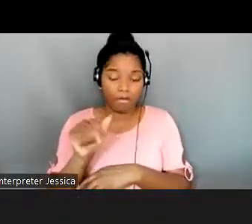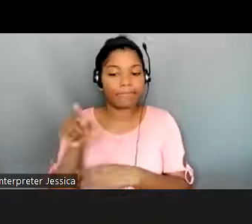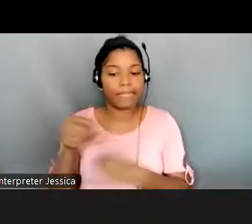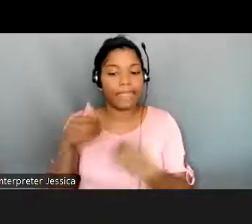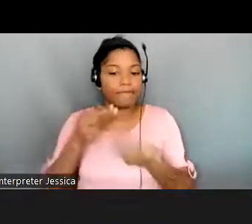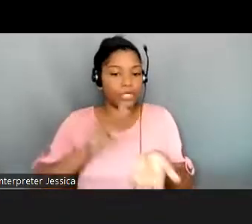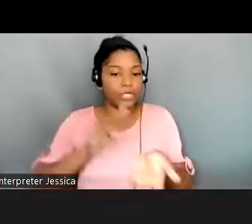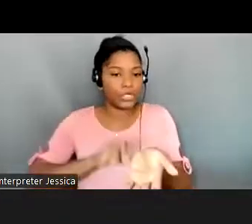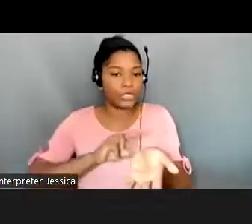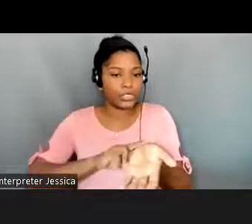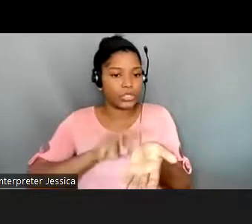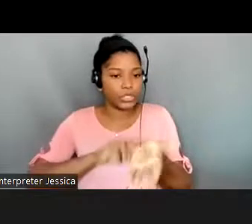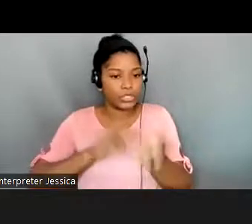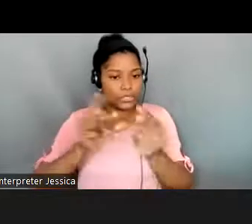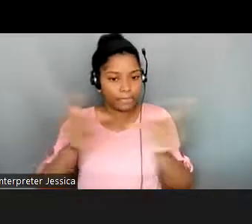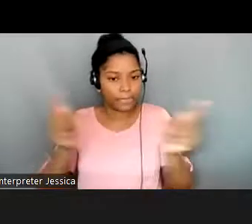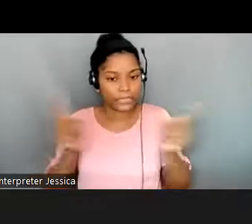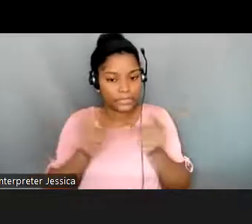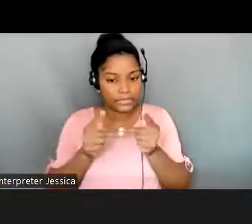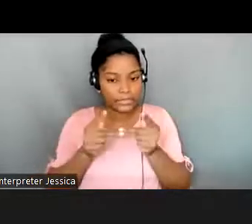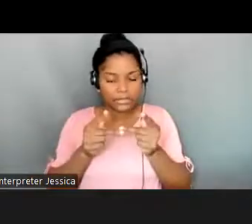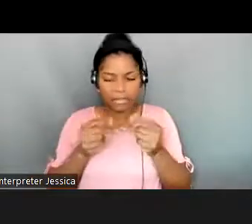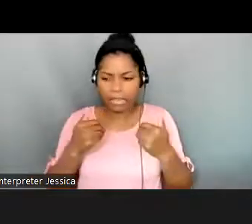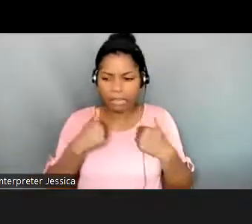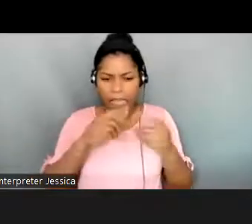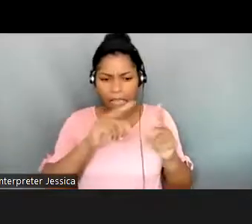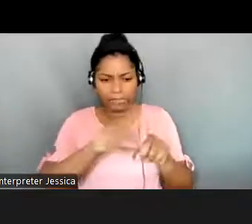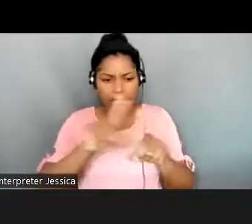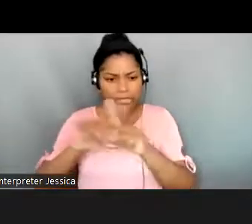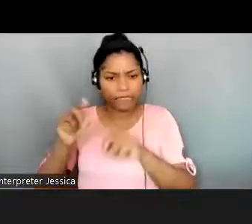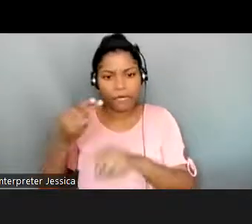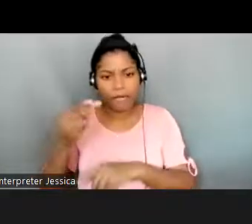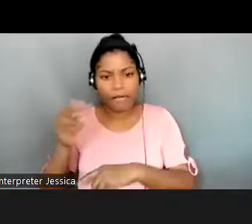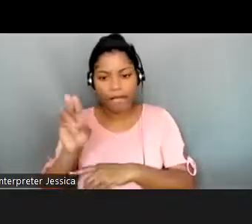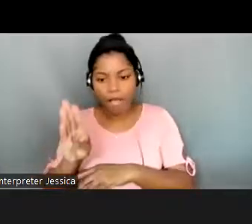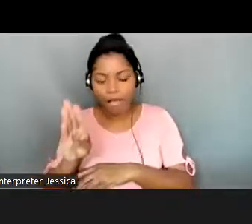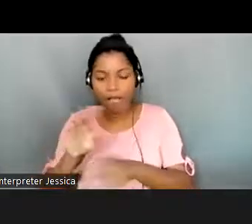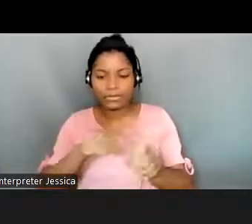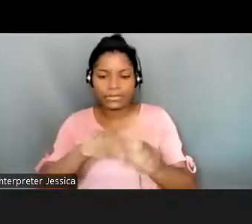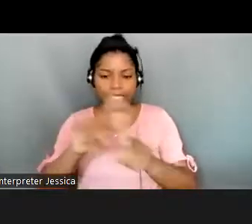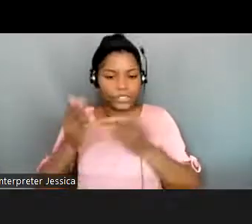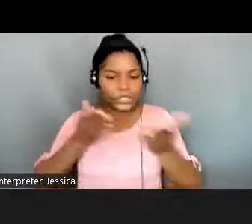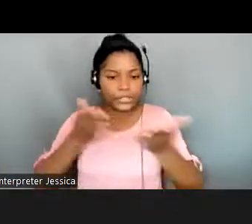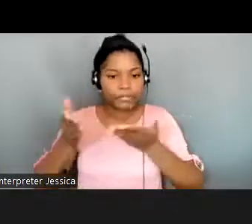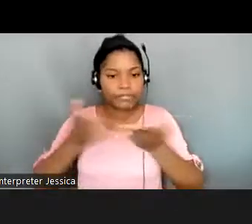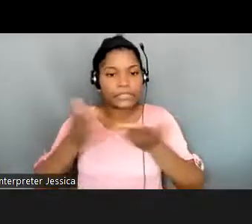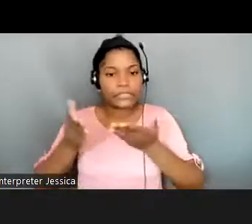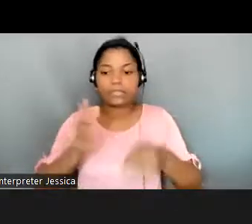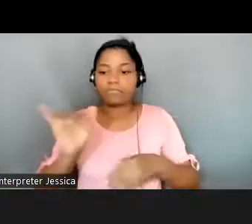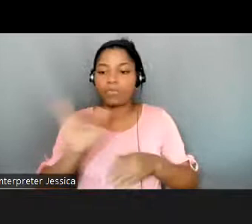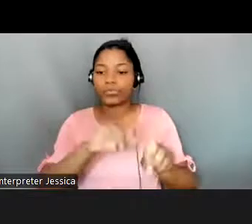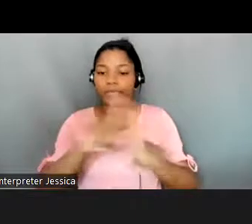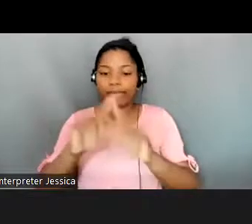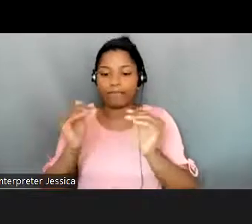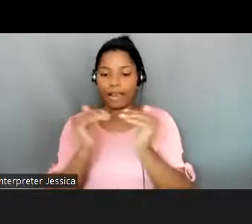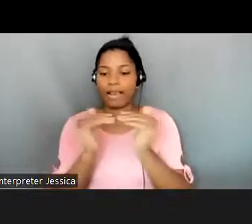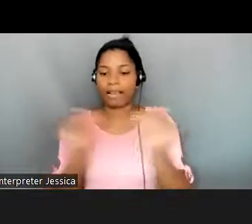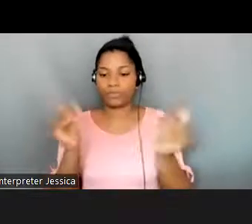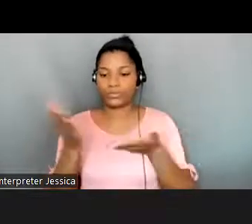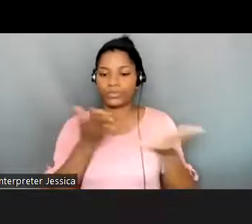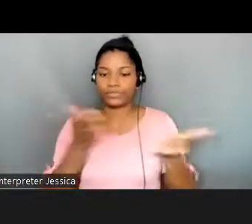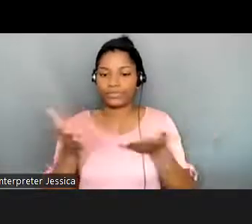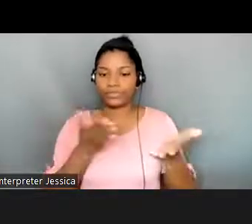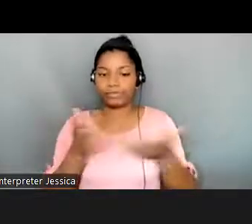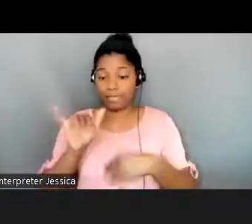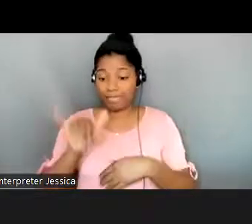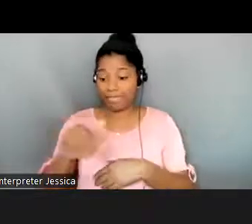so that it's a hub and they have different spokes that provide different services and different levels of services. But in the middle of that